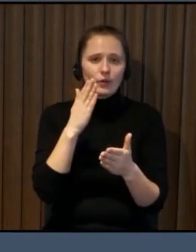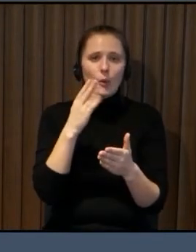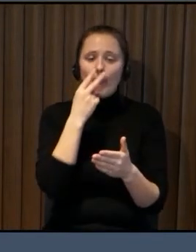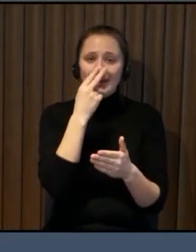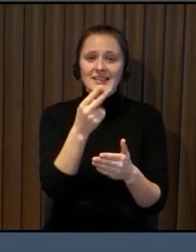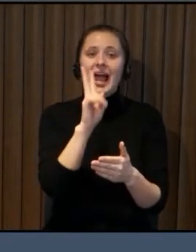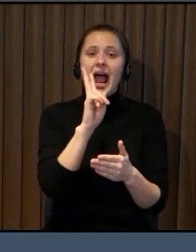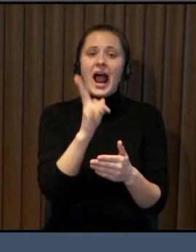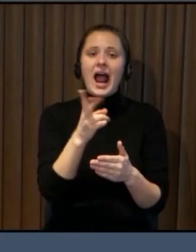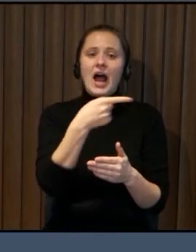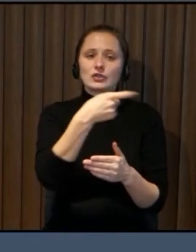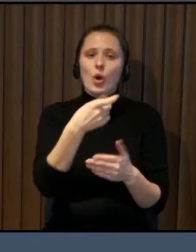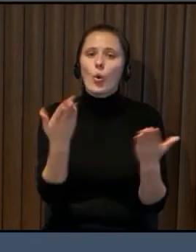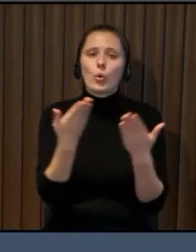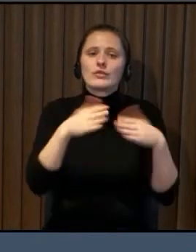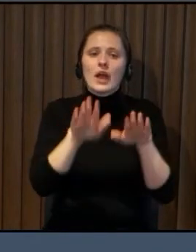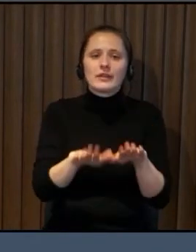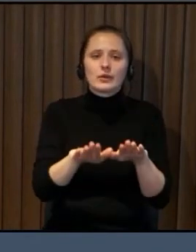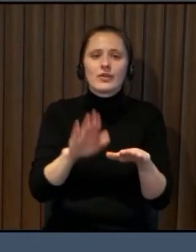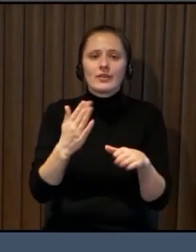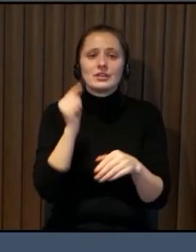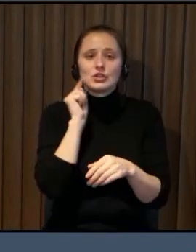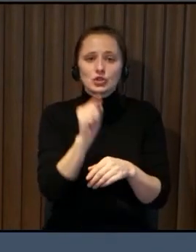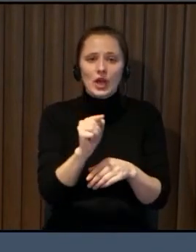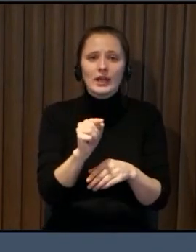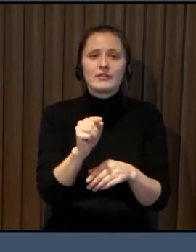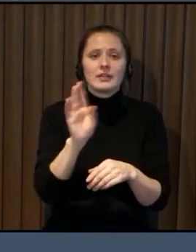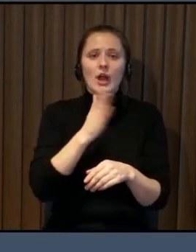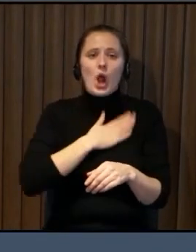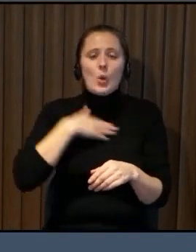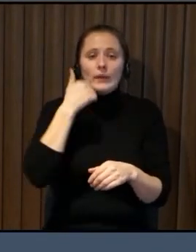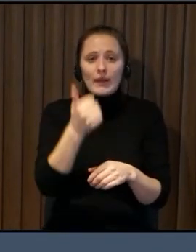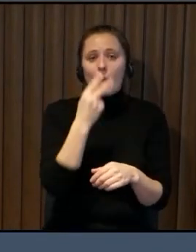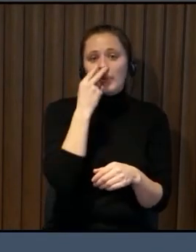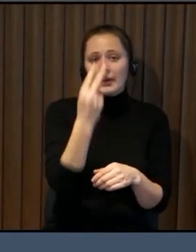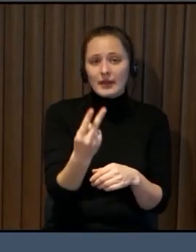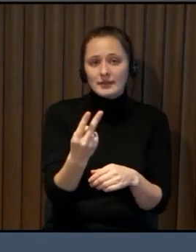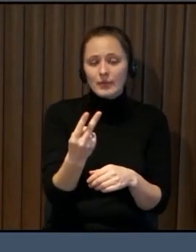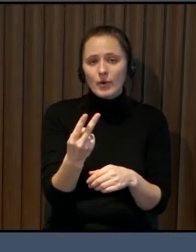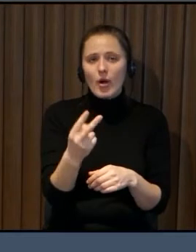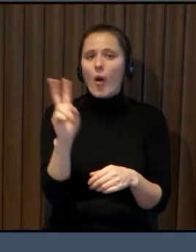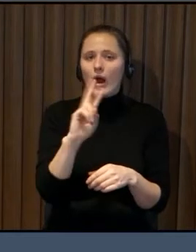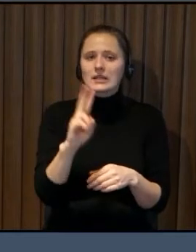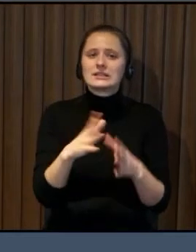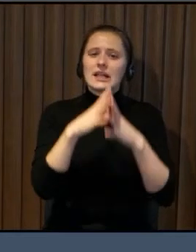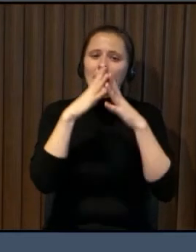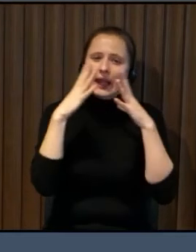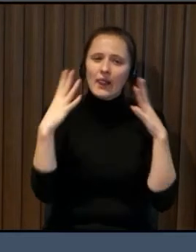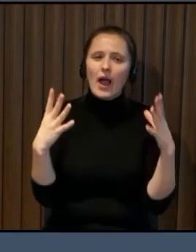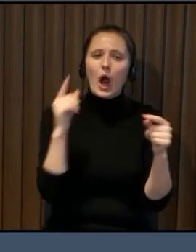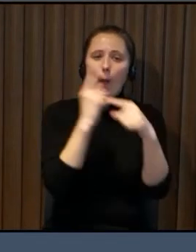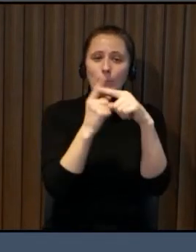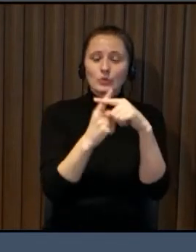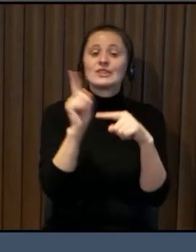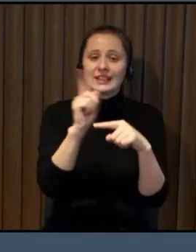happening in this video and see how those subtitles, where they are placed. They are here. There is a high contrast, and